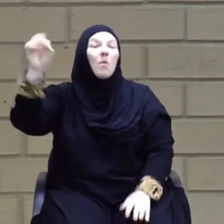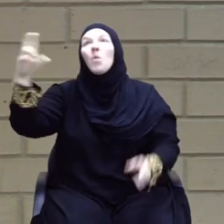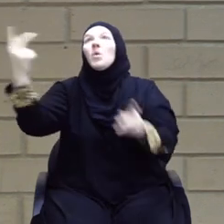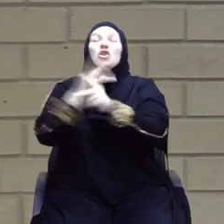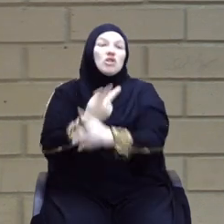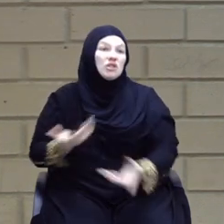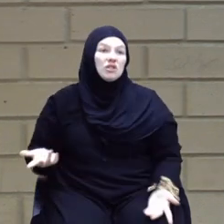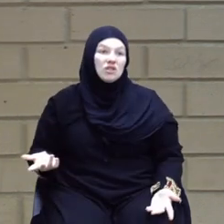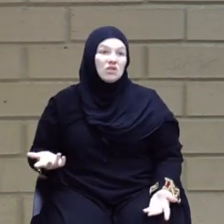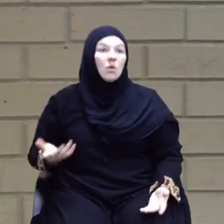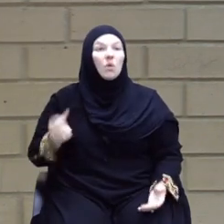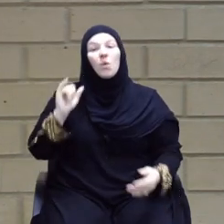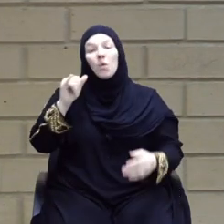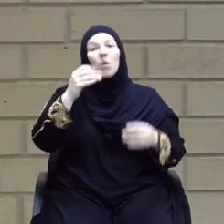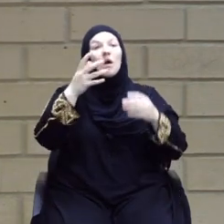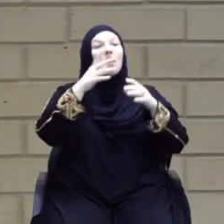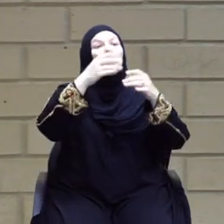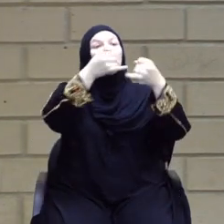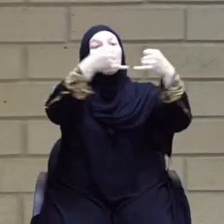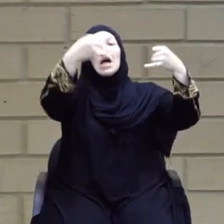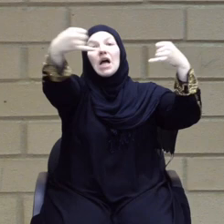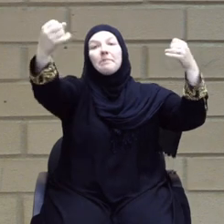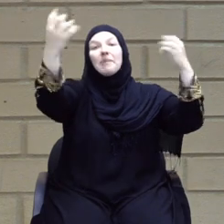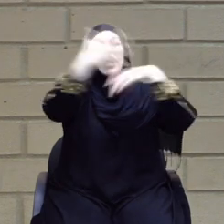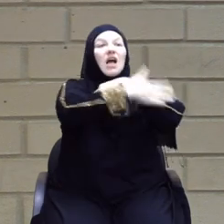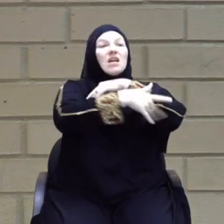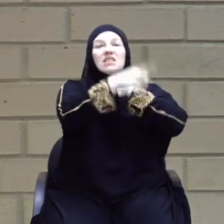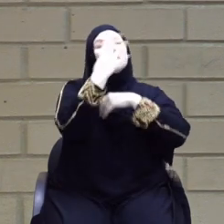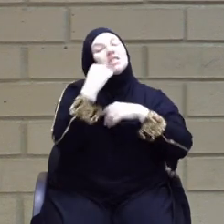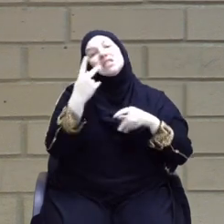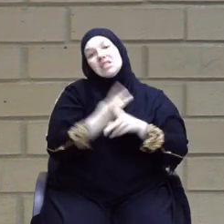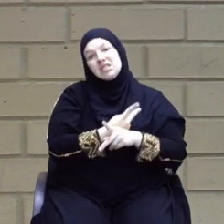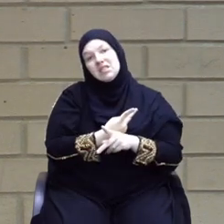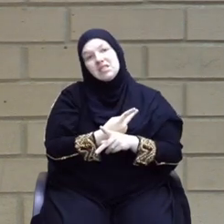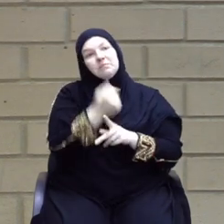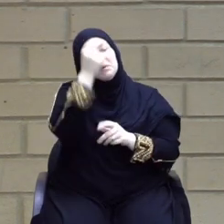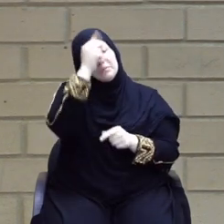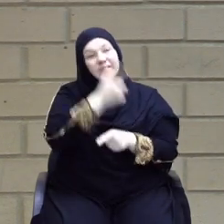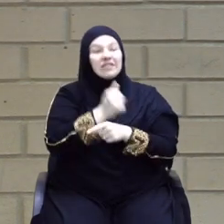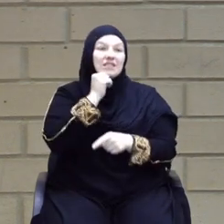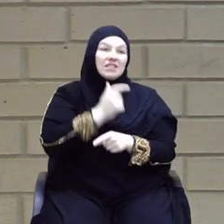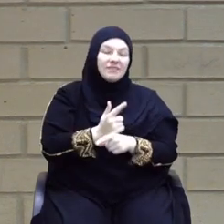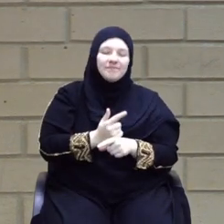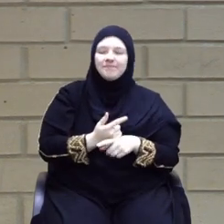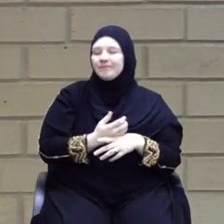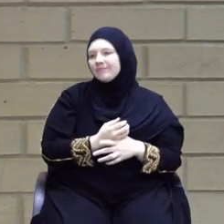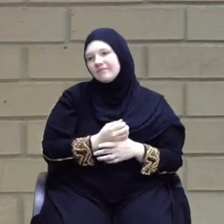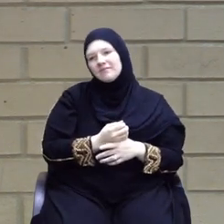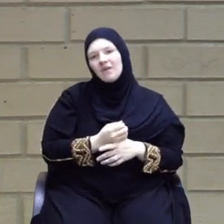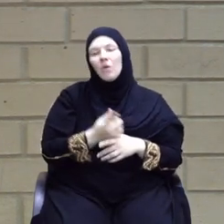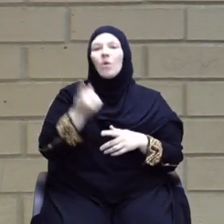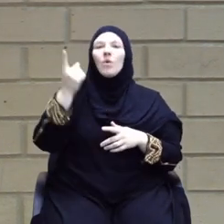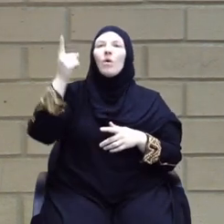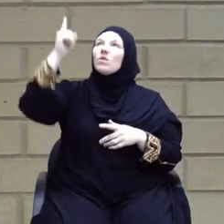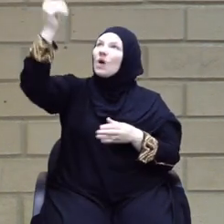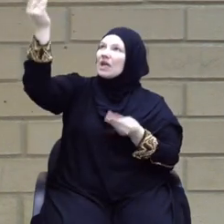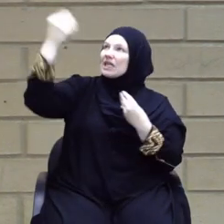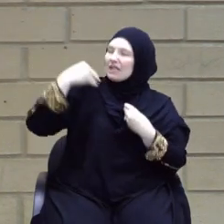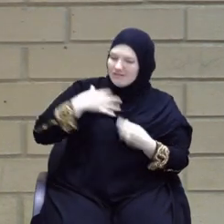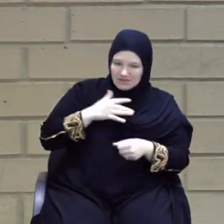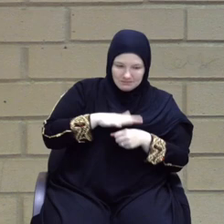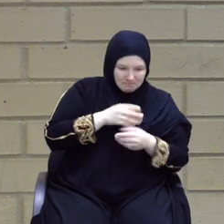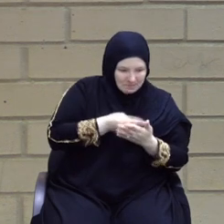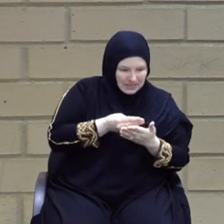others. But brothers and sisters, we are entrusted. We are entrusted not only with this money, we're entrusted with